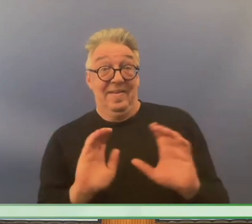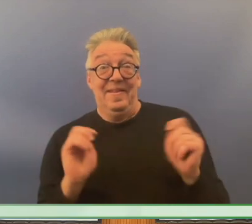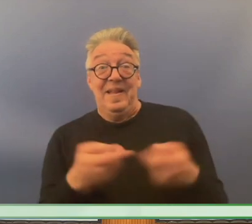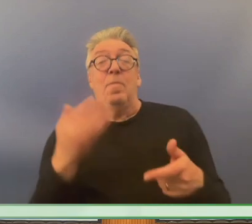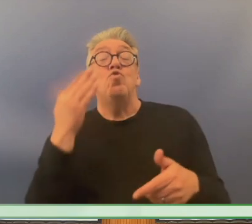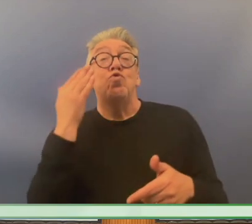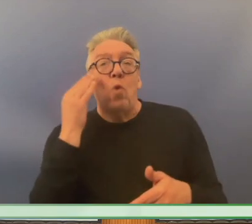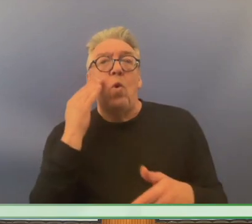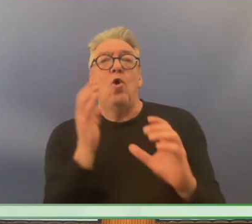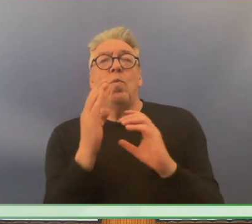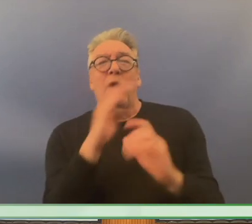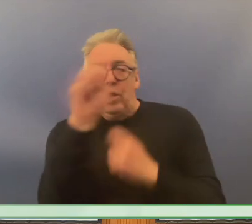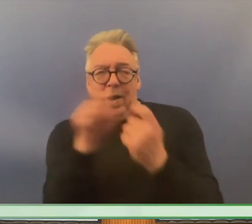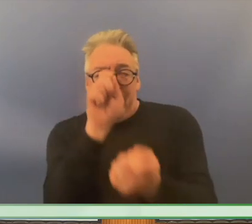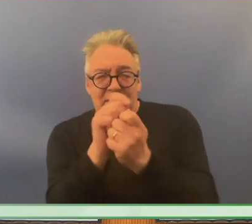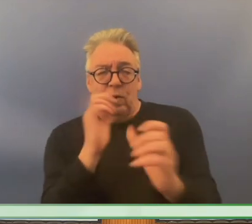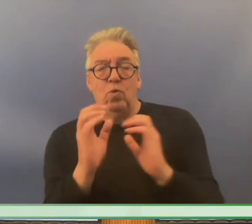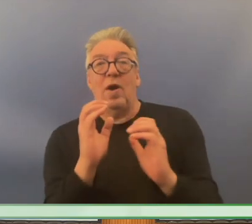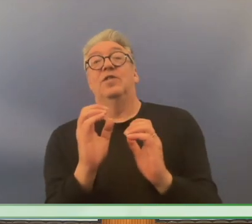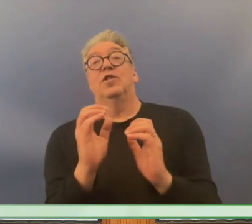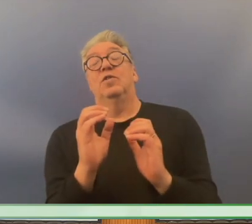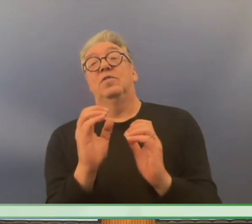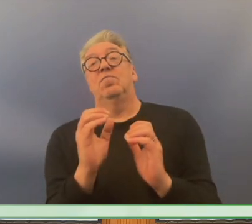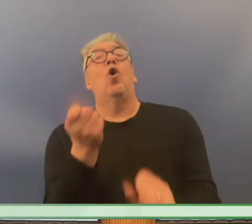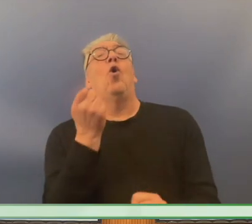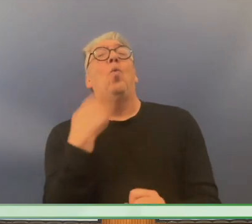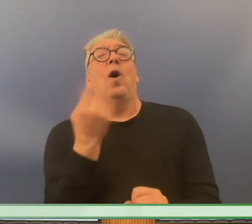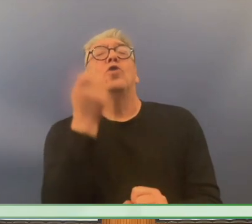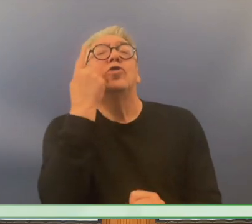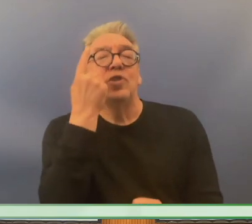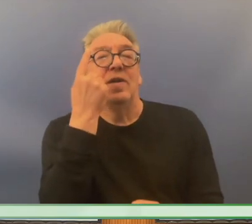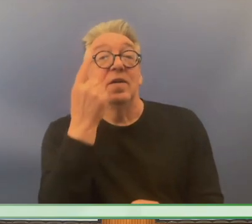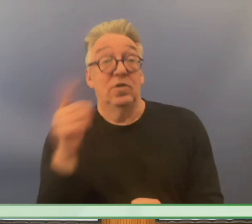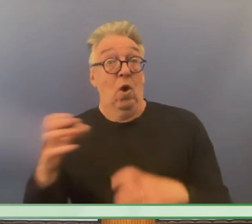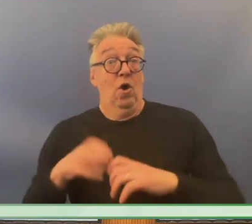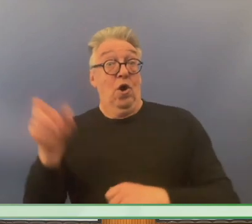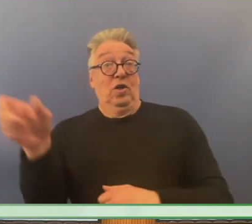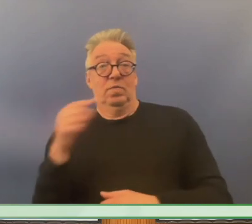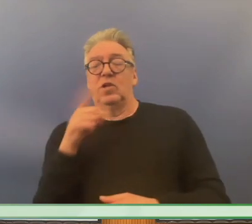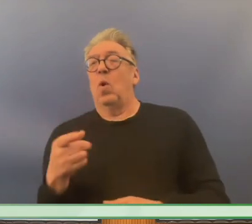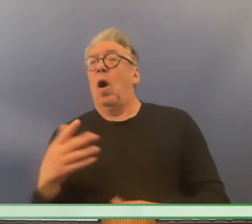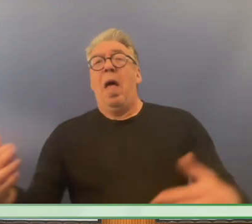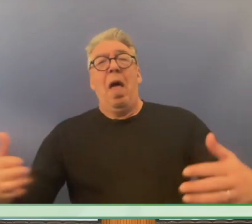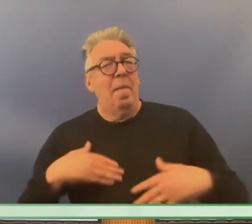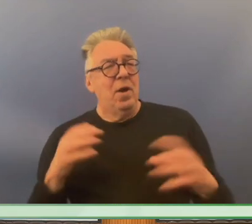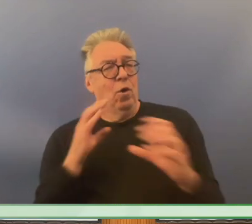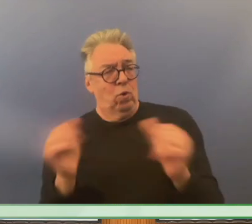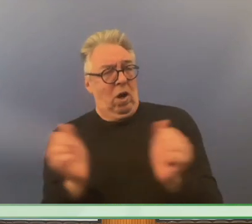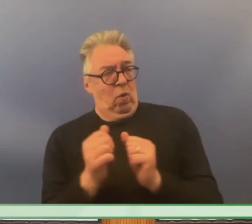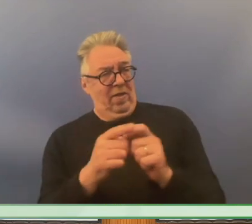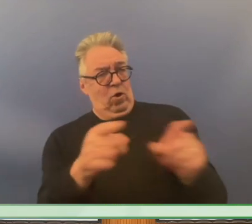much easier. So she says, our client says that it's very good to communicate with our